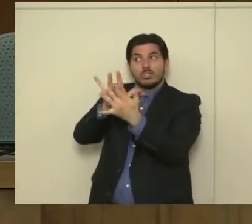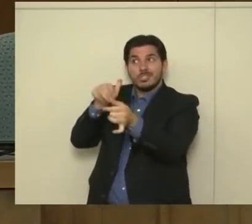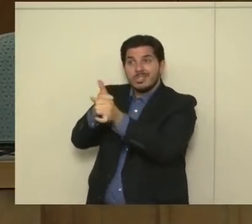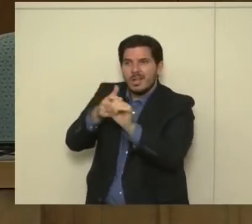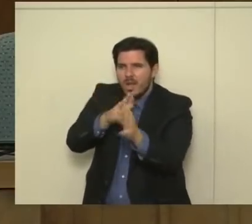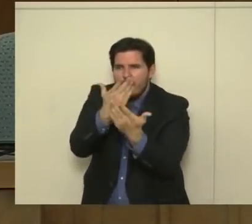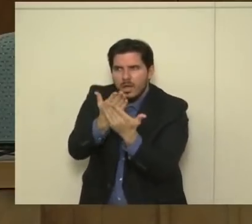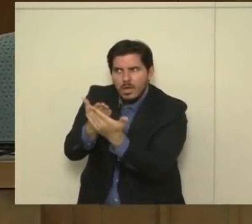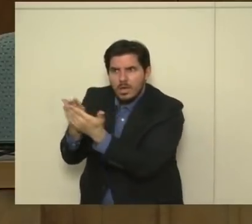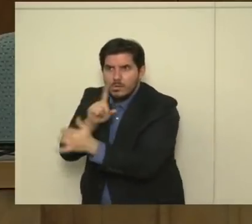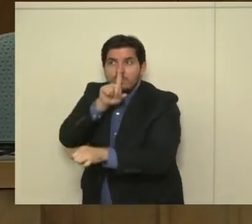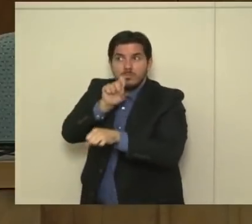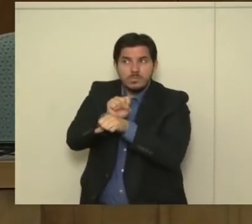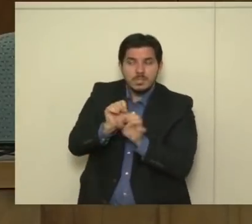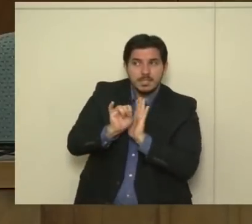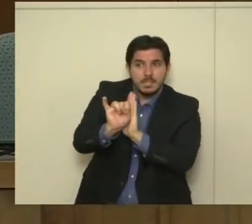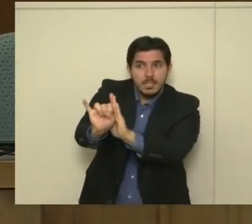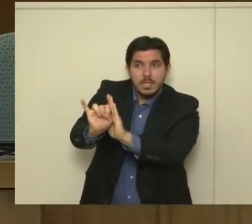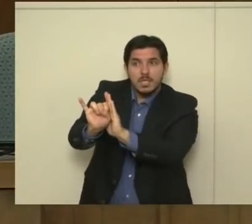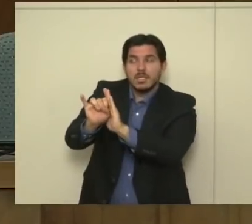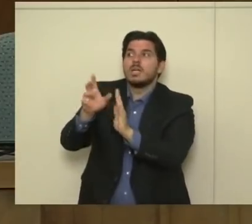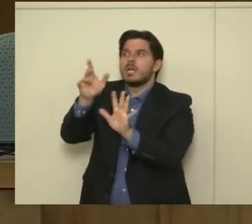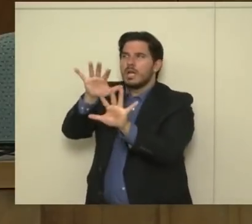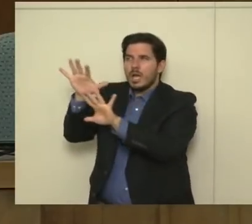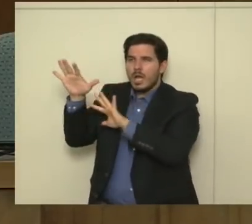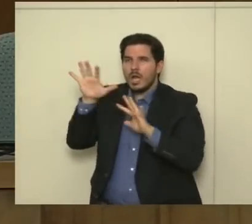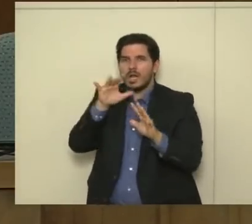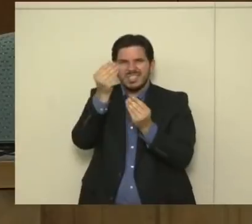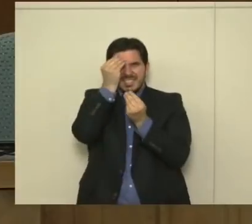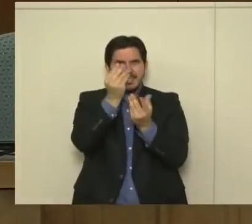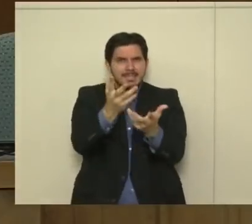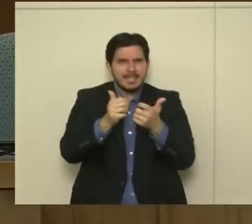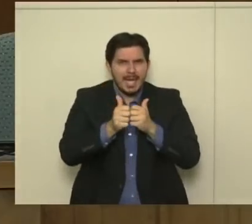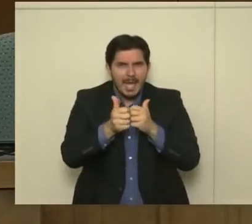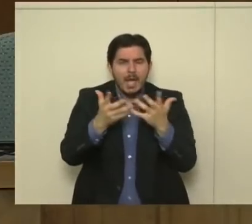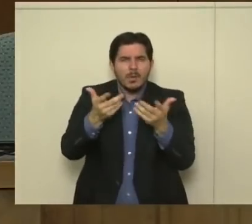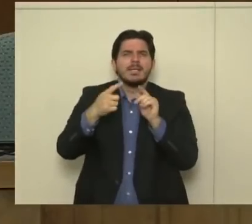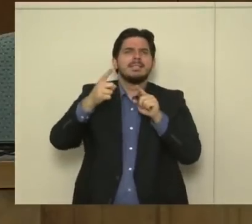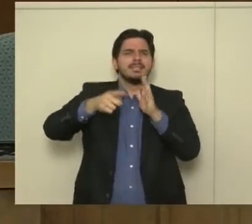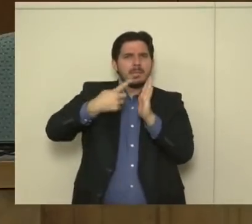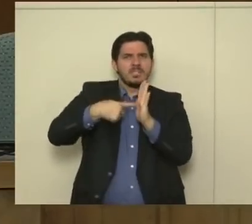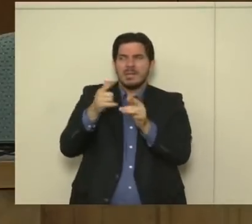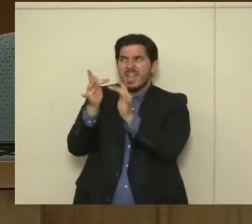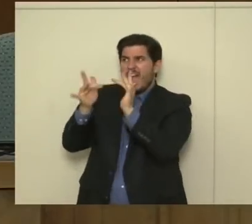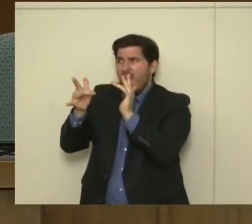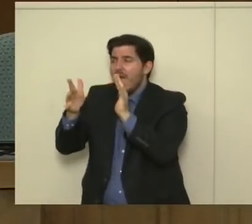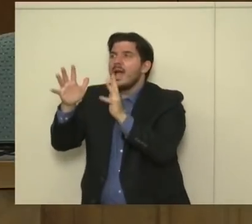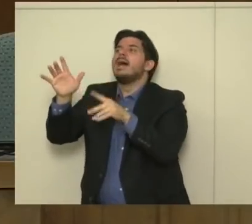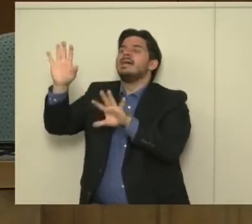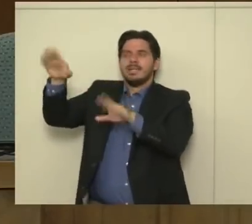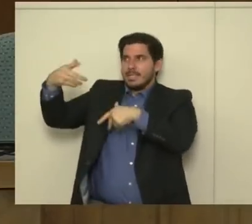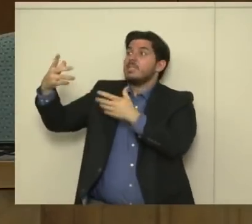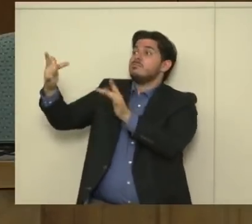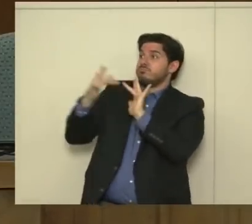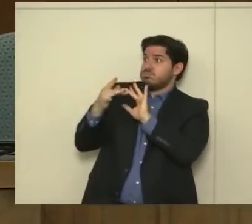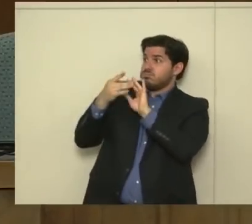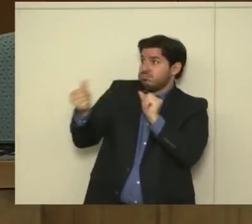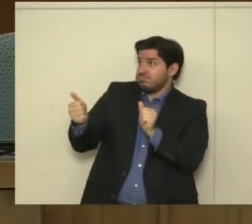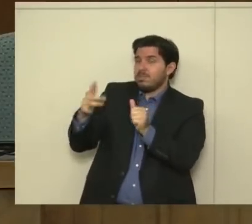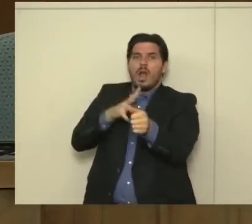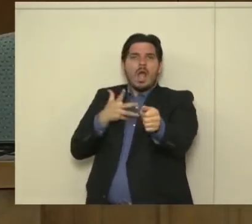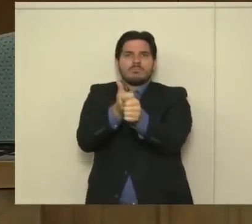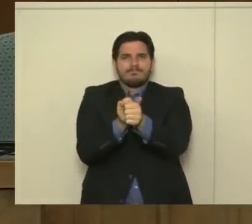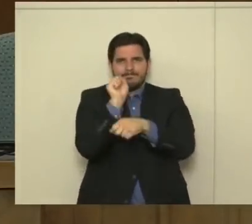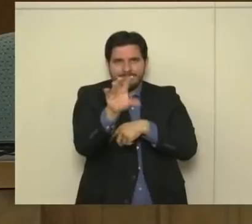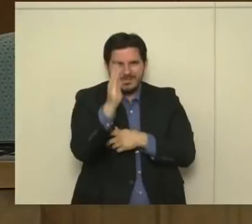have to verify those cases to report them to you all. So there's sometimes catch up. The last thing that I look at that really helps me a